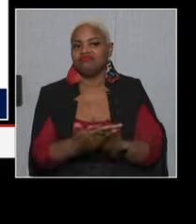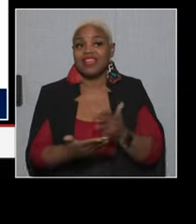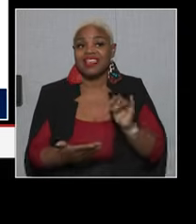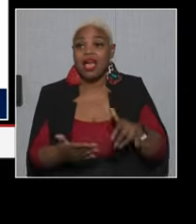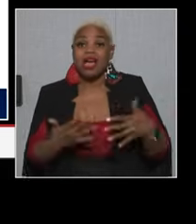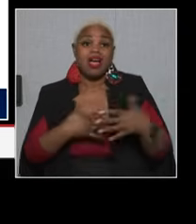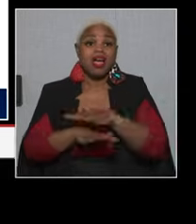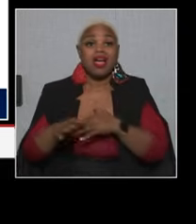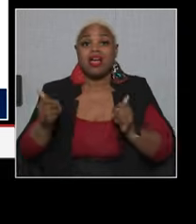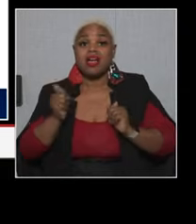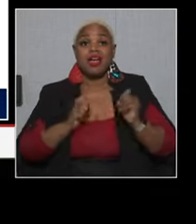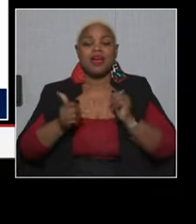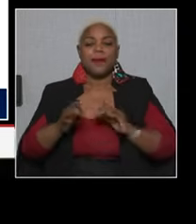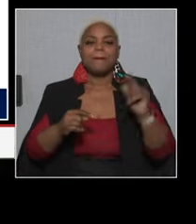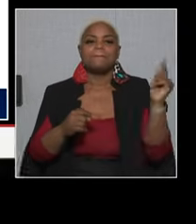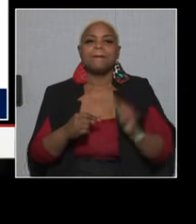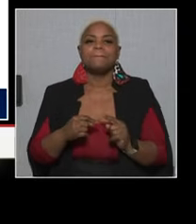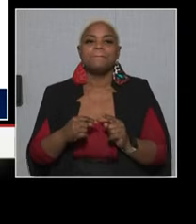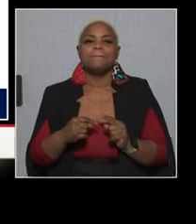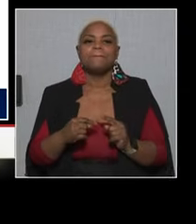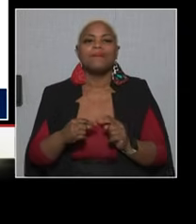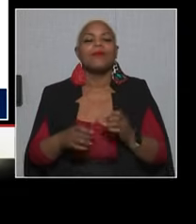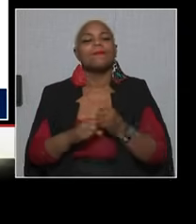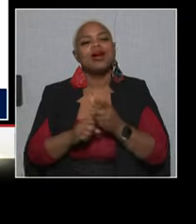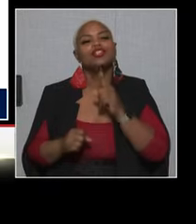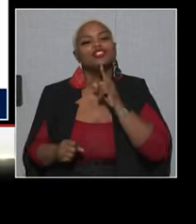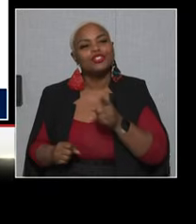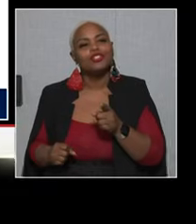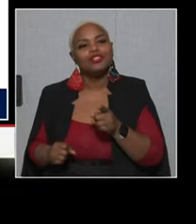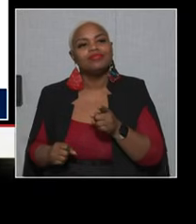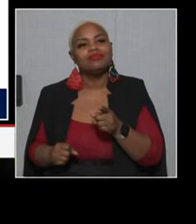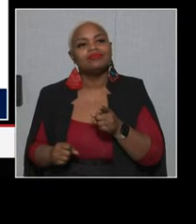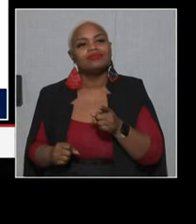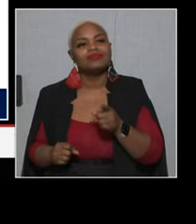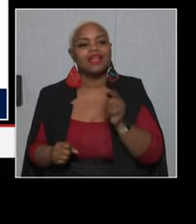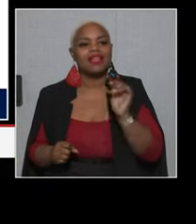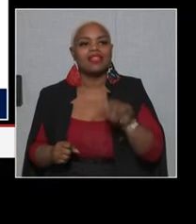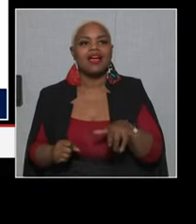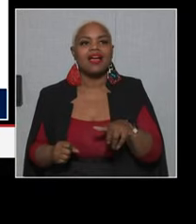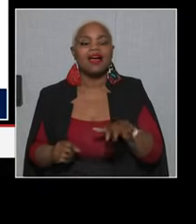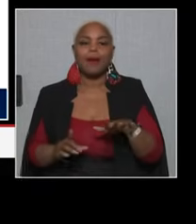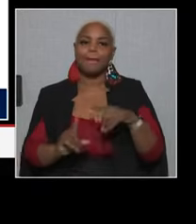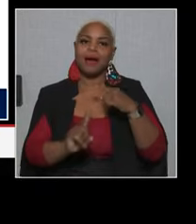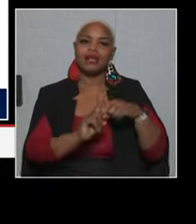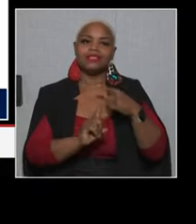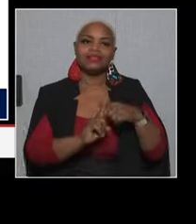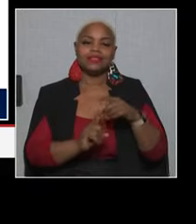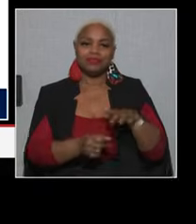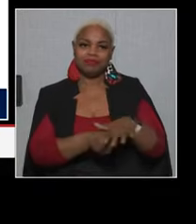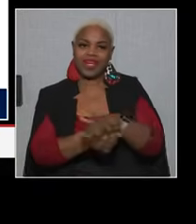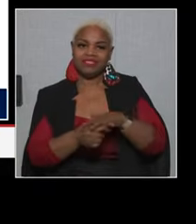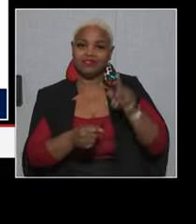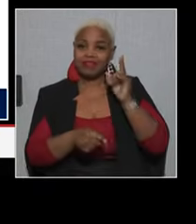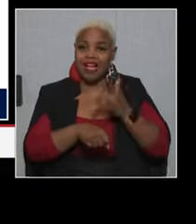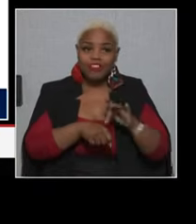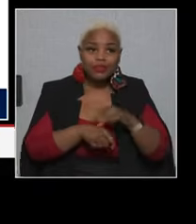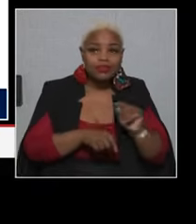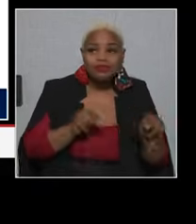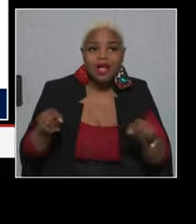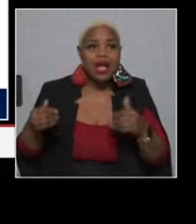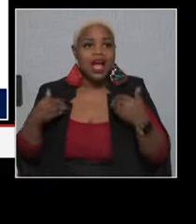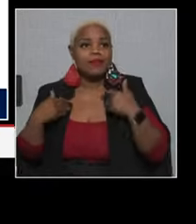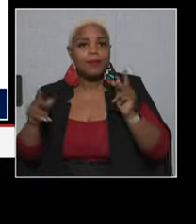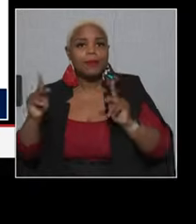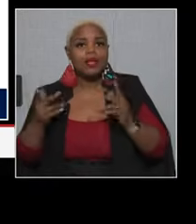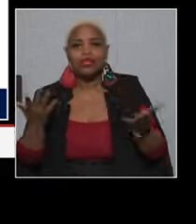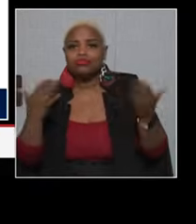that we are committed to creating as many positive spaces that we can and supporting those efforts around our city where we know there are